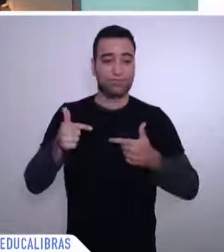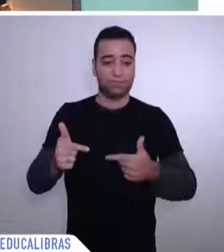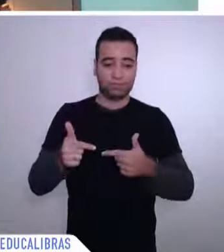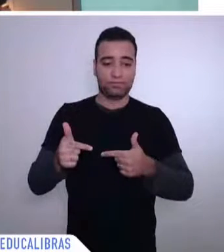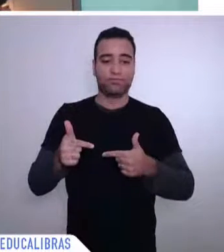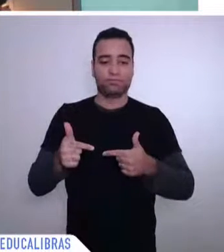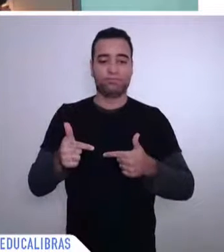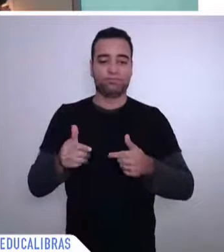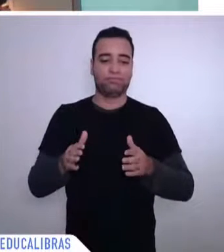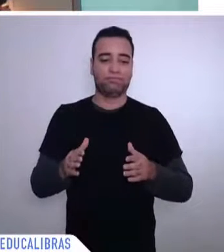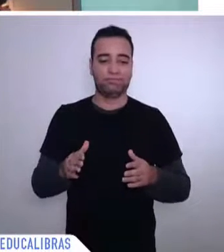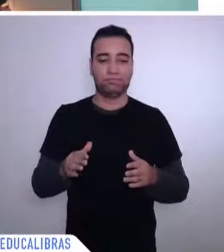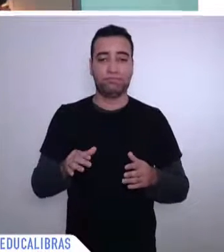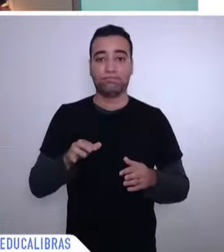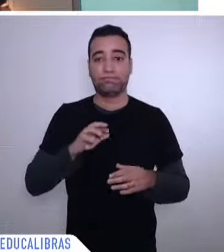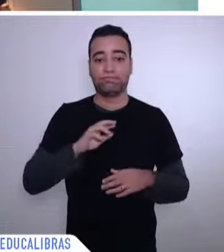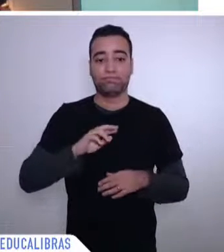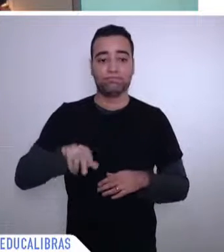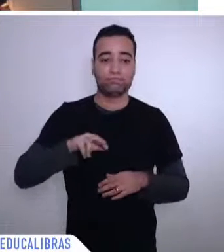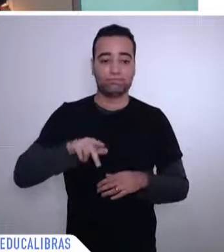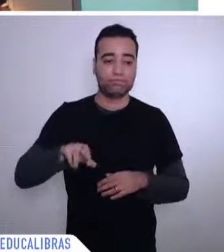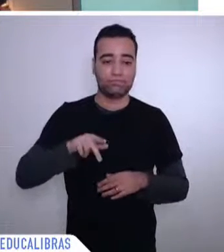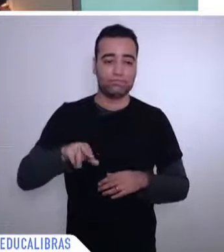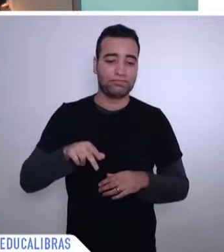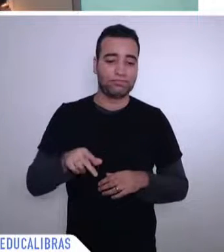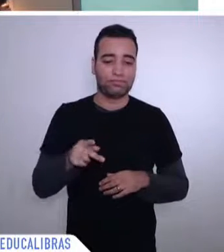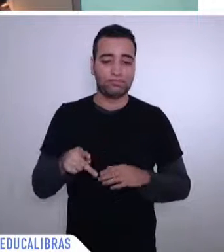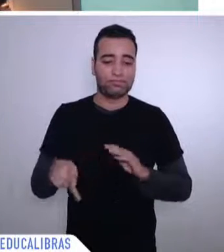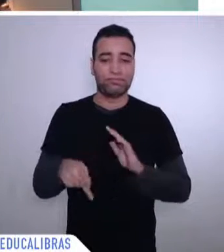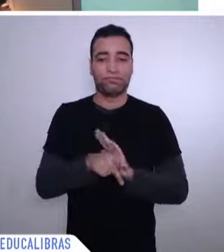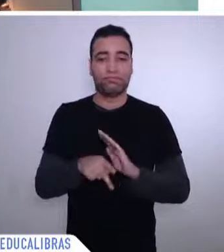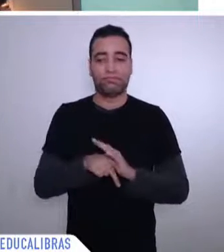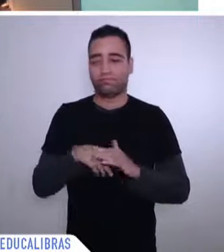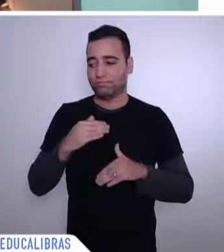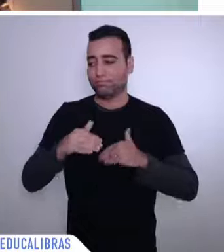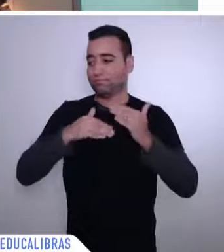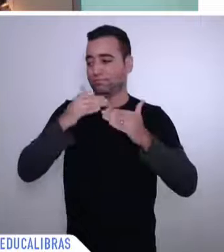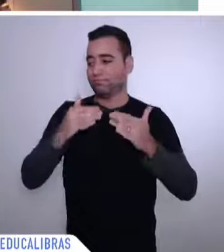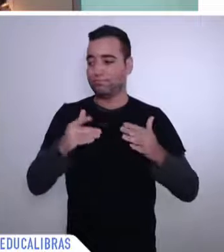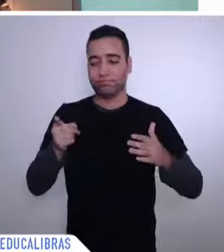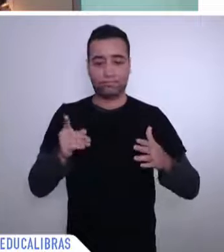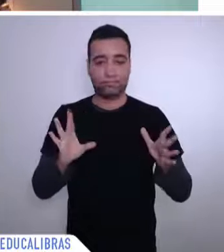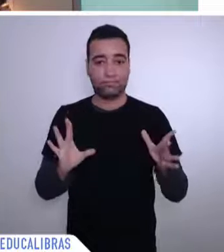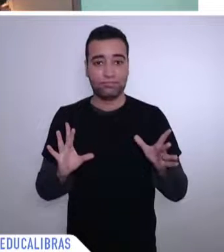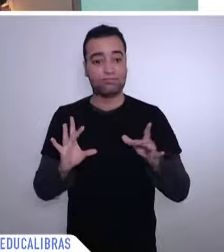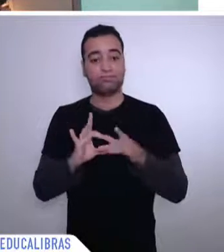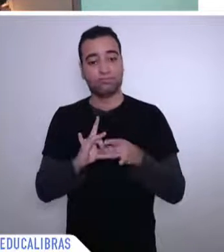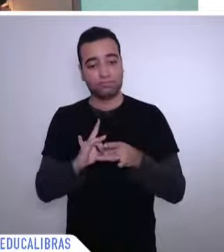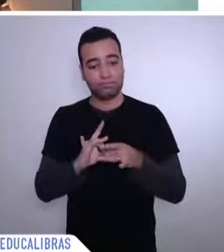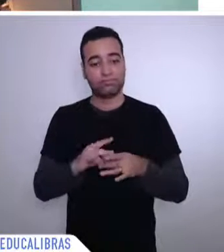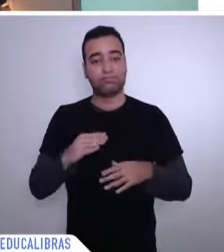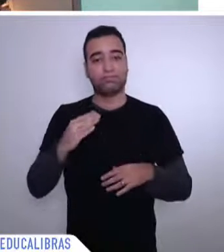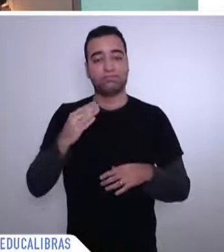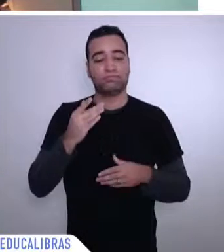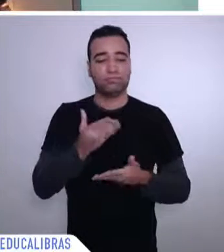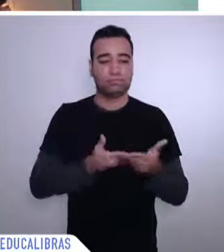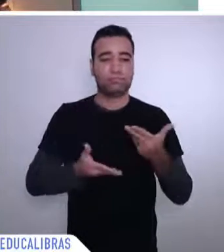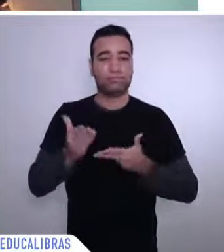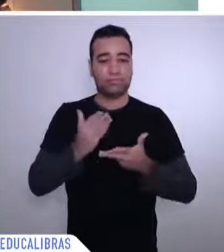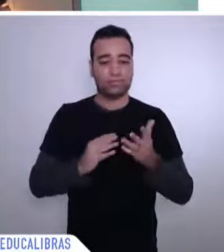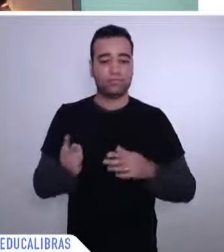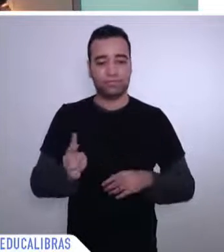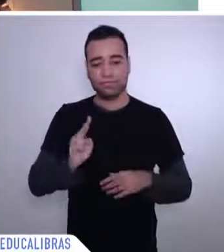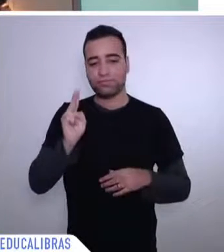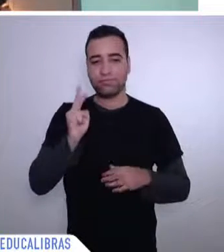These mobilized knowledge at small scales cannot be reproduced in a large scale. They are connected with